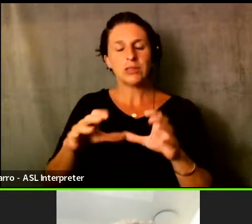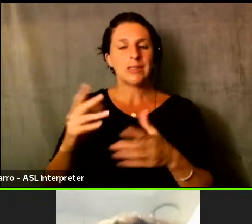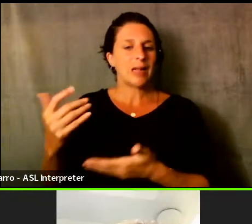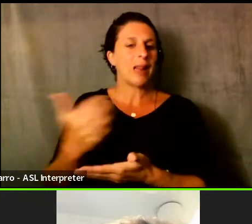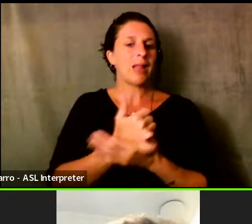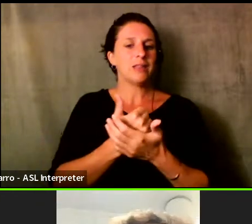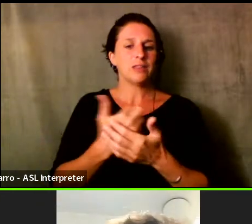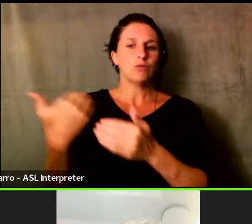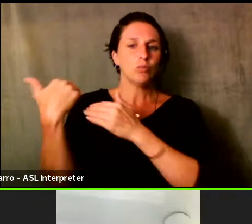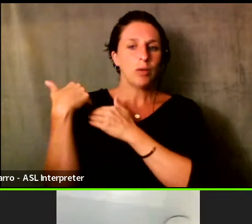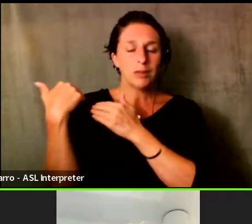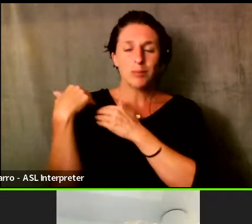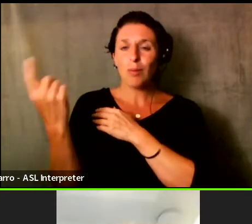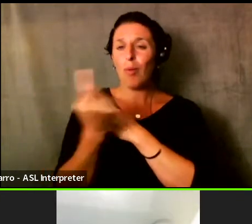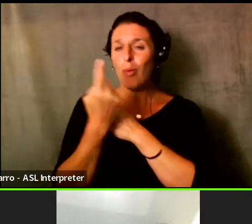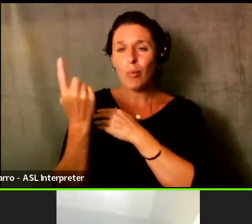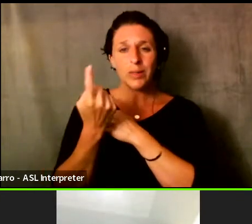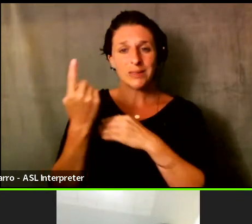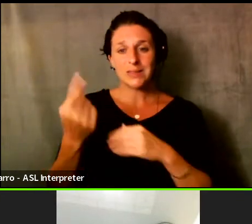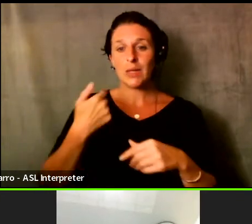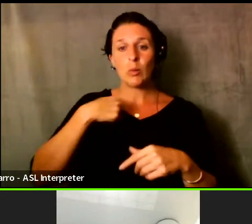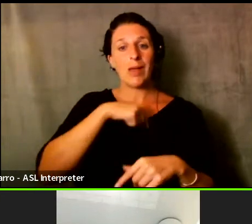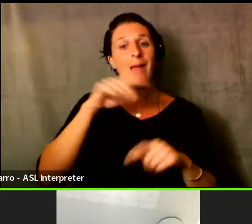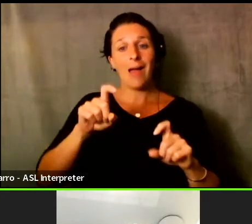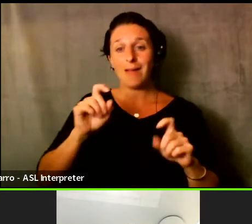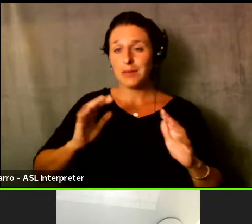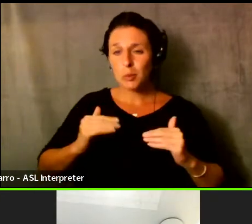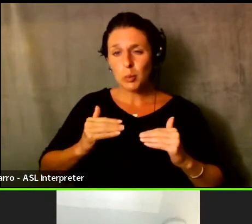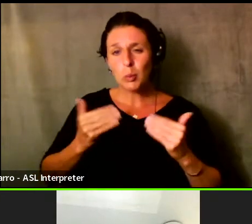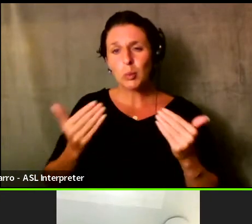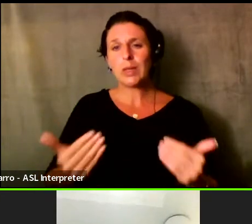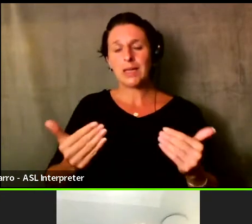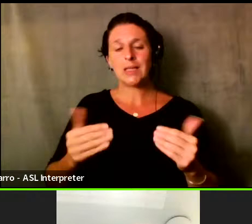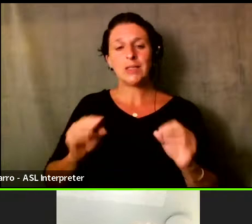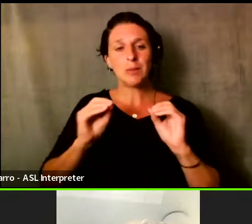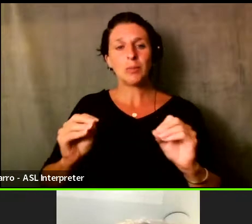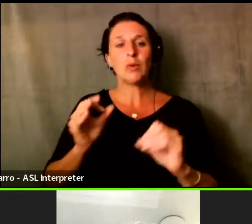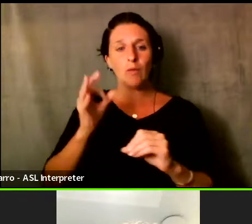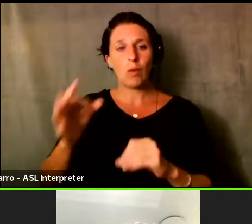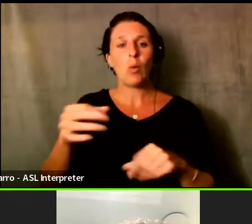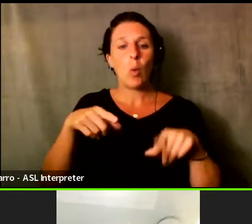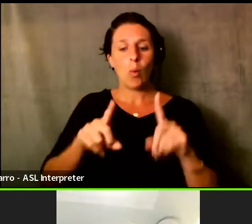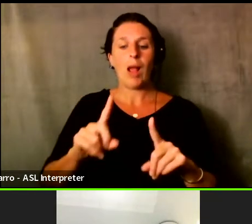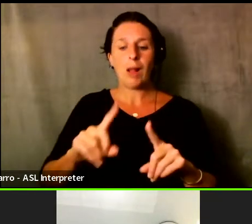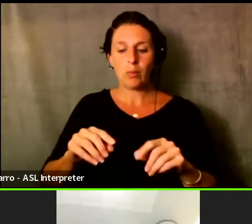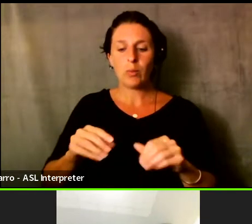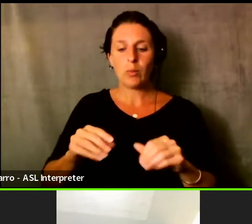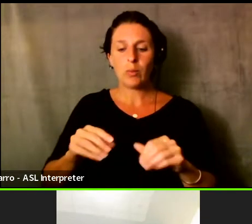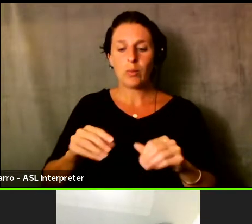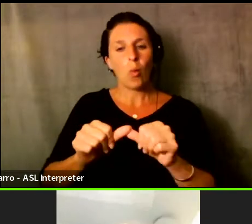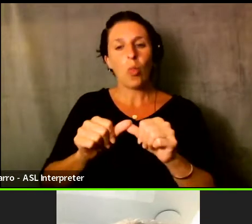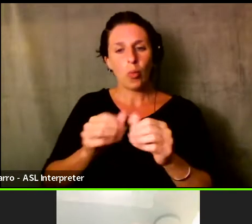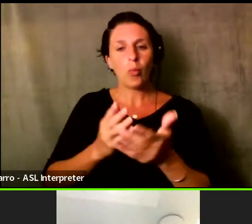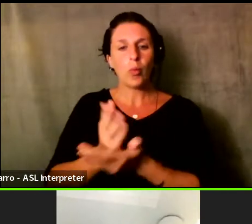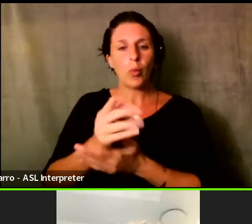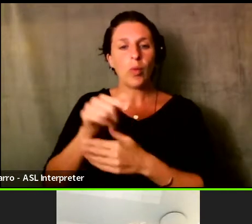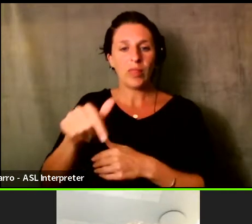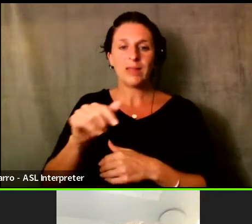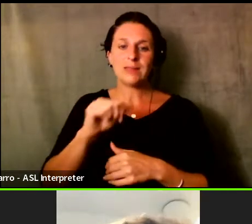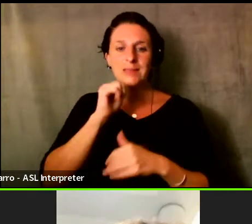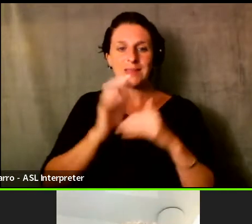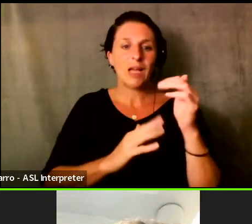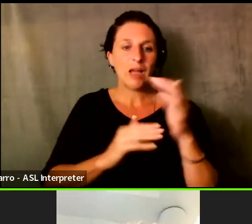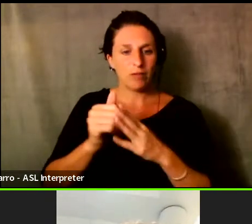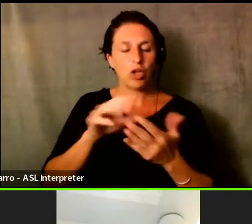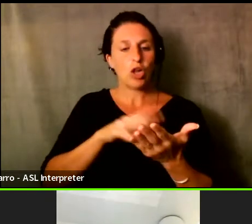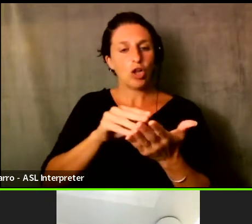always. And we have to be willing to move forward as we're going through this discomfort, learning from it, right? That's what the